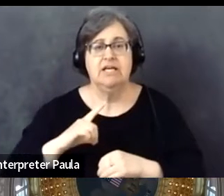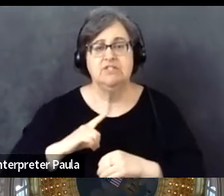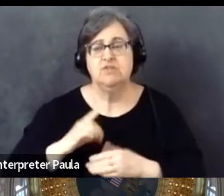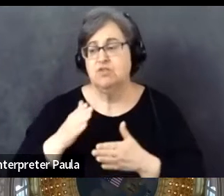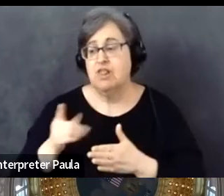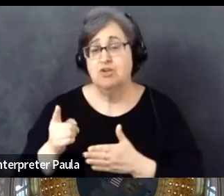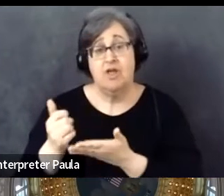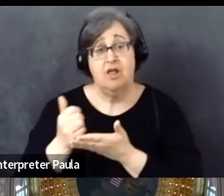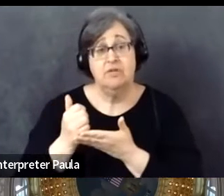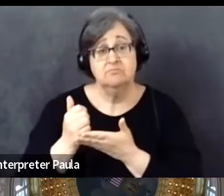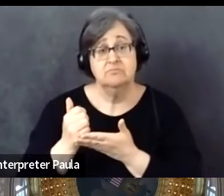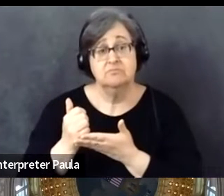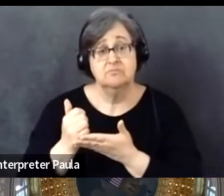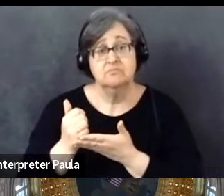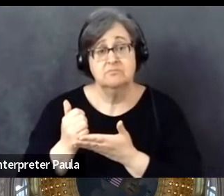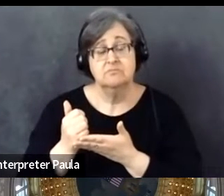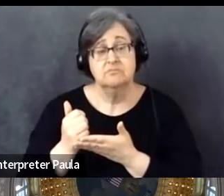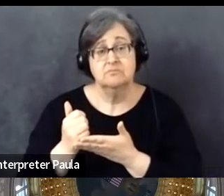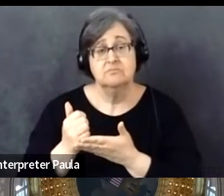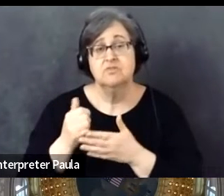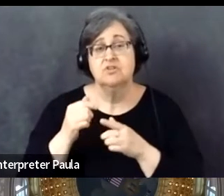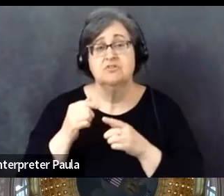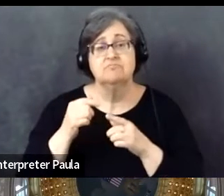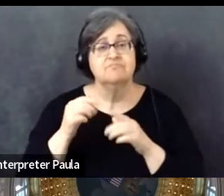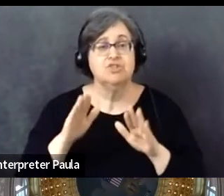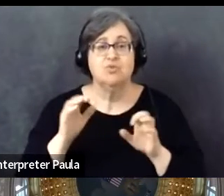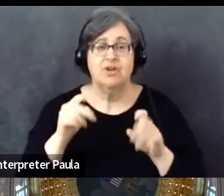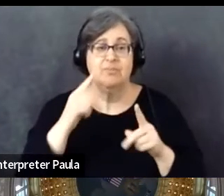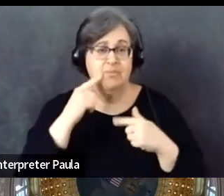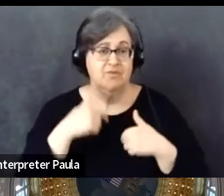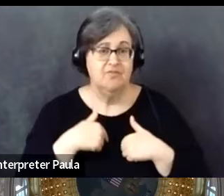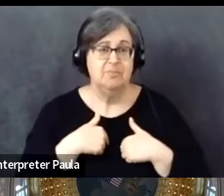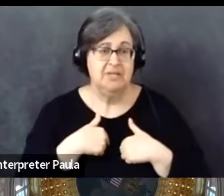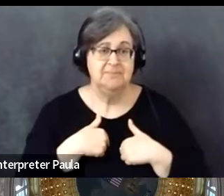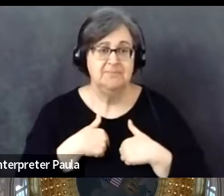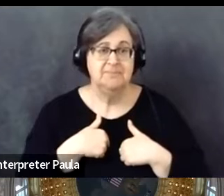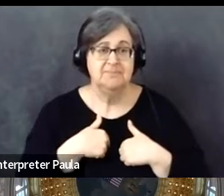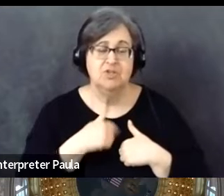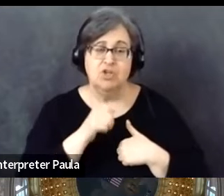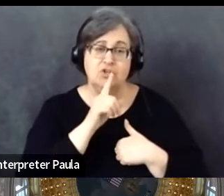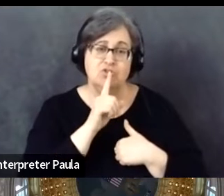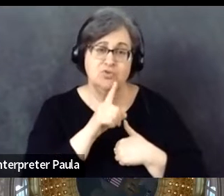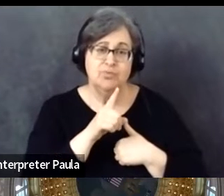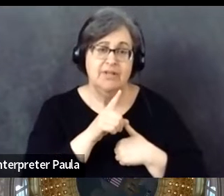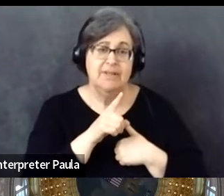to help me through this. This is a great opportunity for me to really,